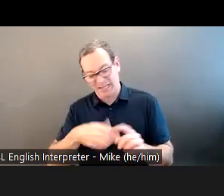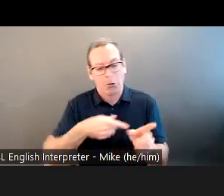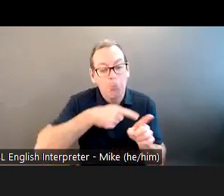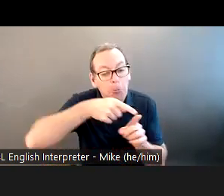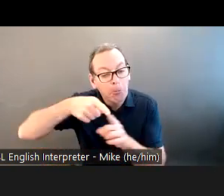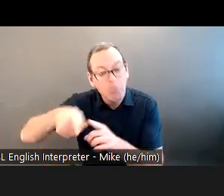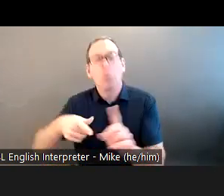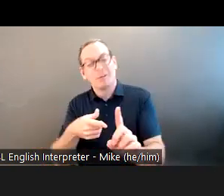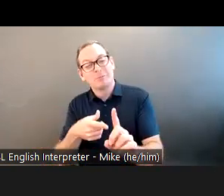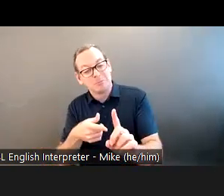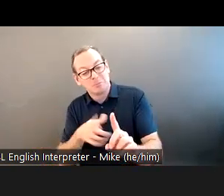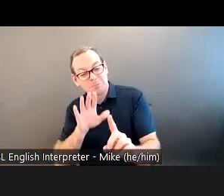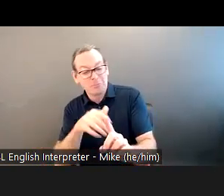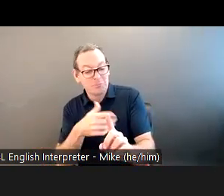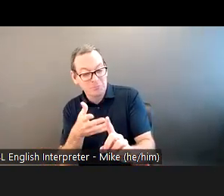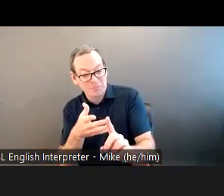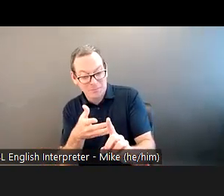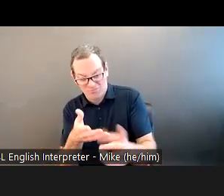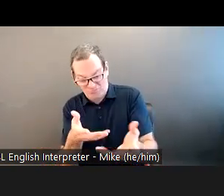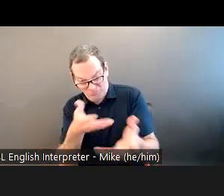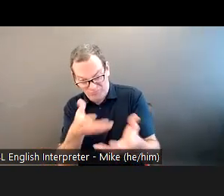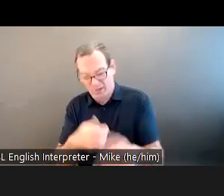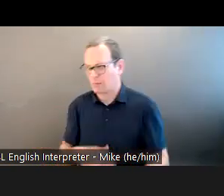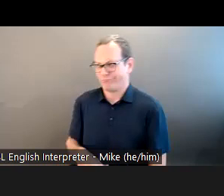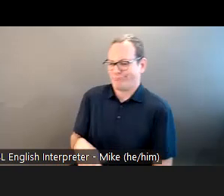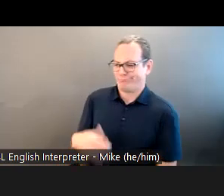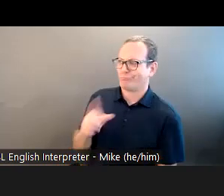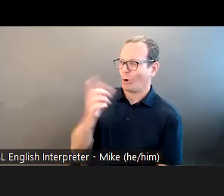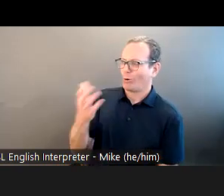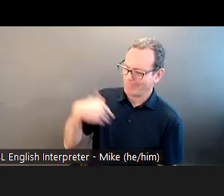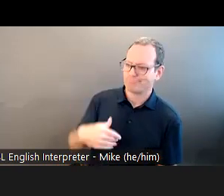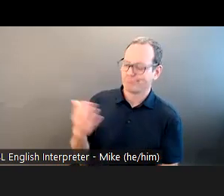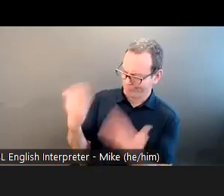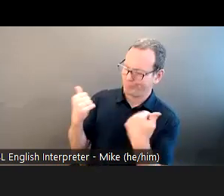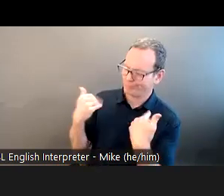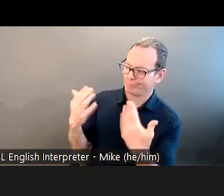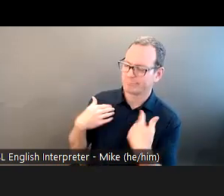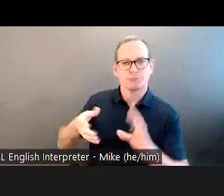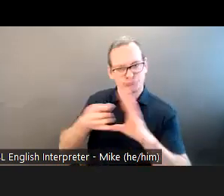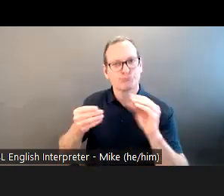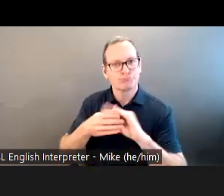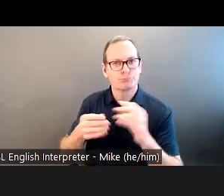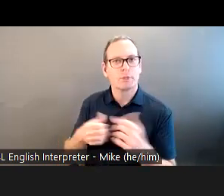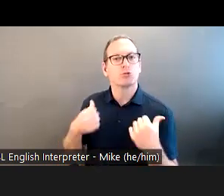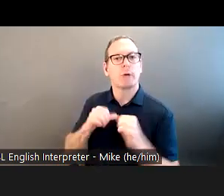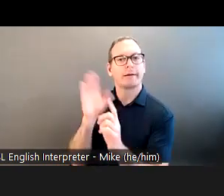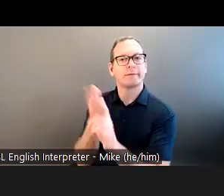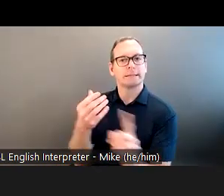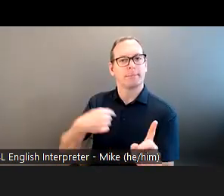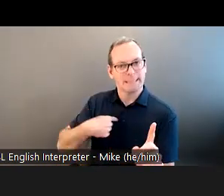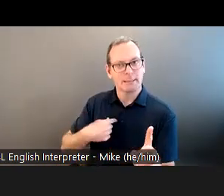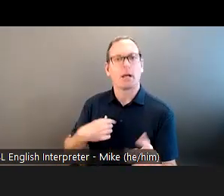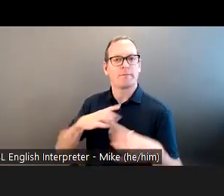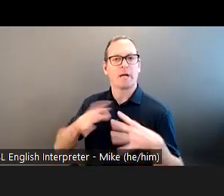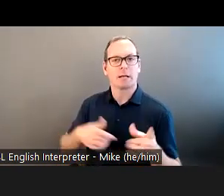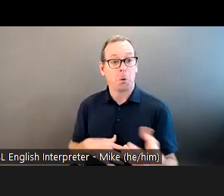participate because they're going to try to prove me wrong. And so it's all in the presentation. So my recommendation to people is just be